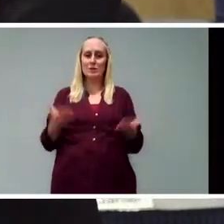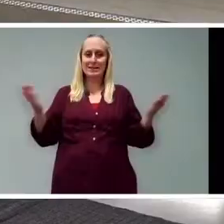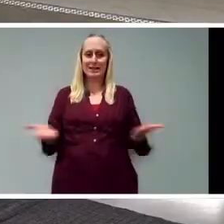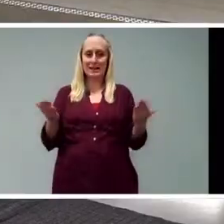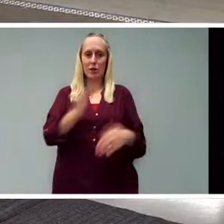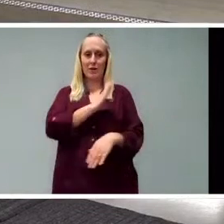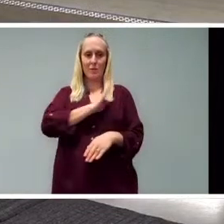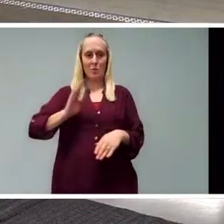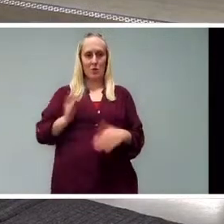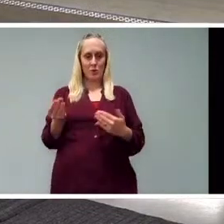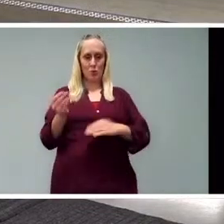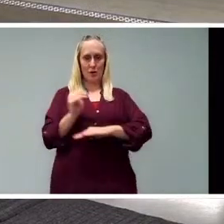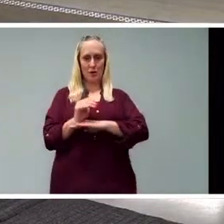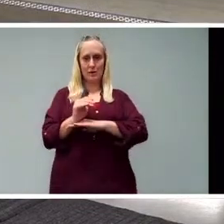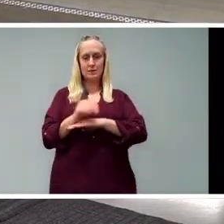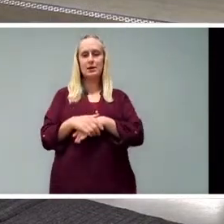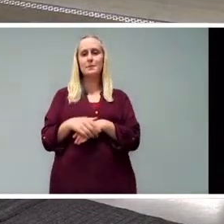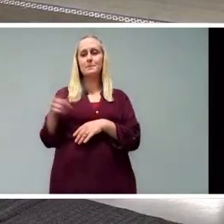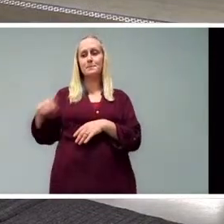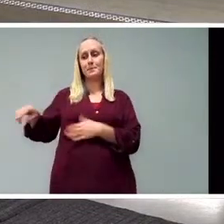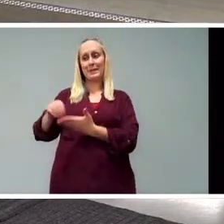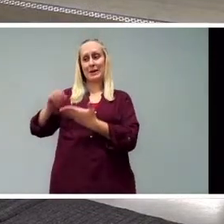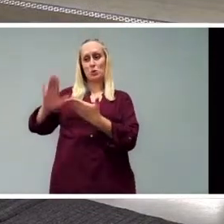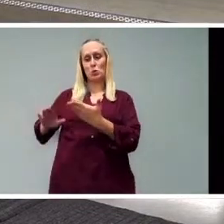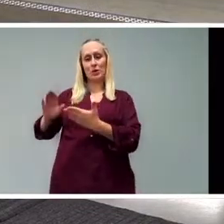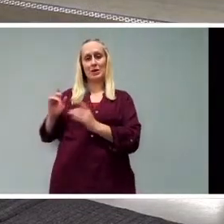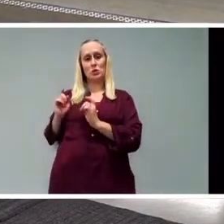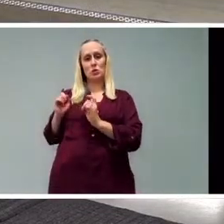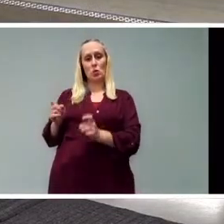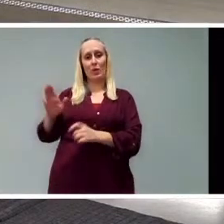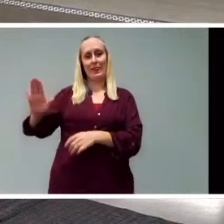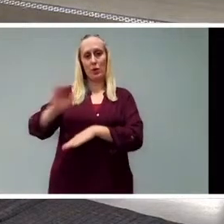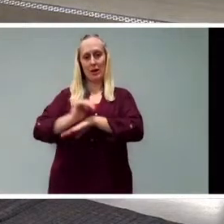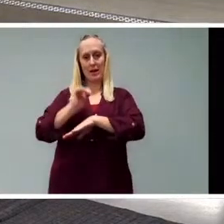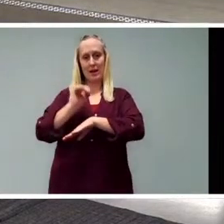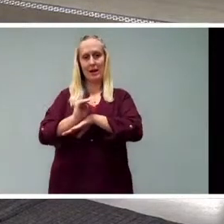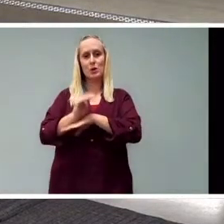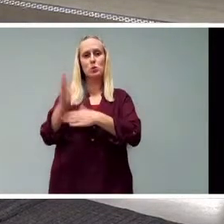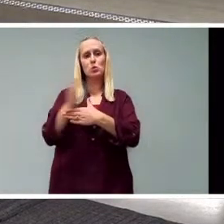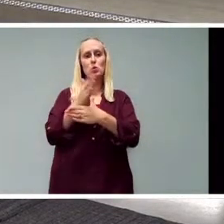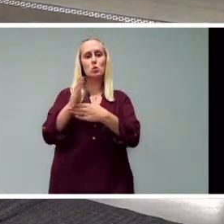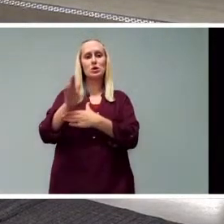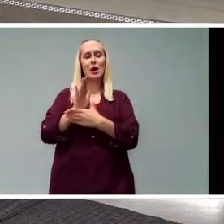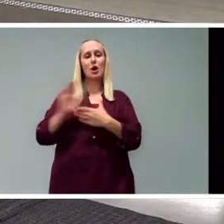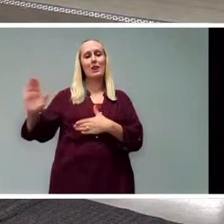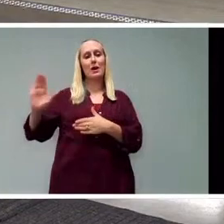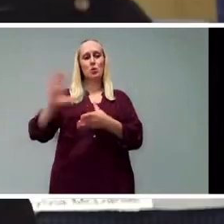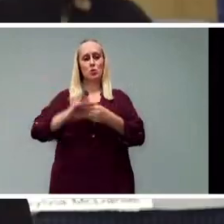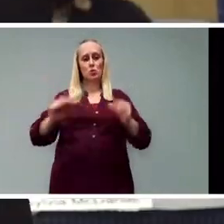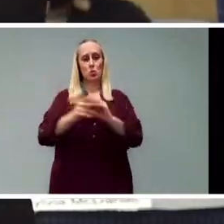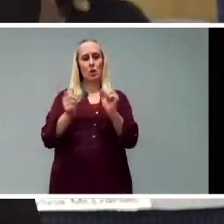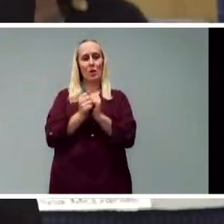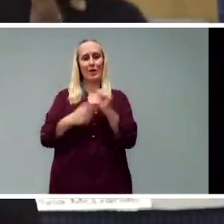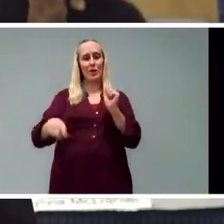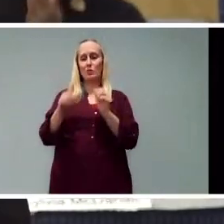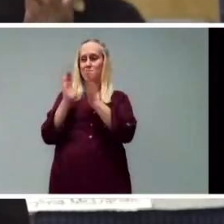tonight. And these students donated their night to really share their CTEC story with you, so let's give them a round of applause.